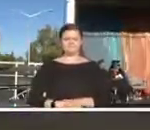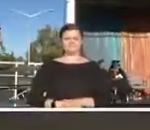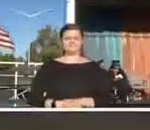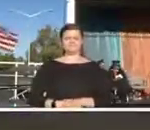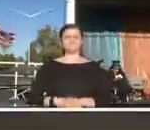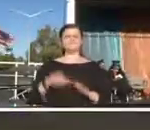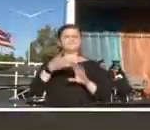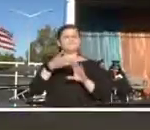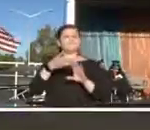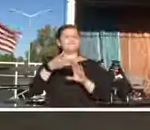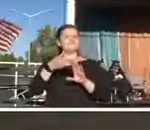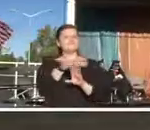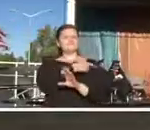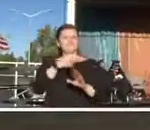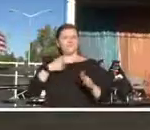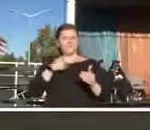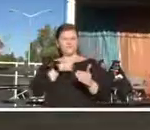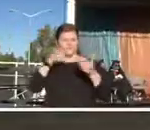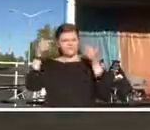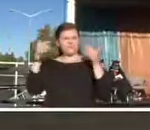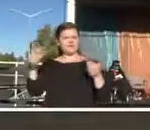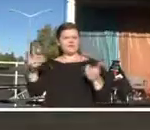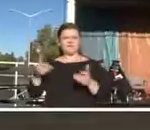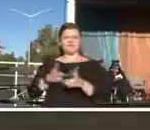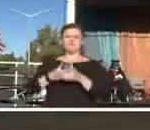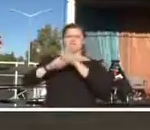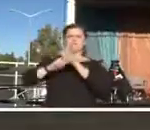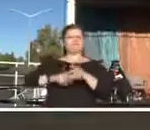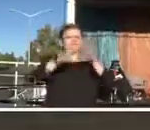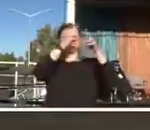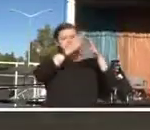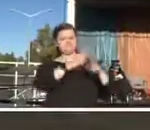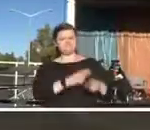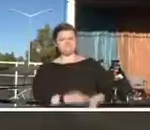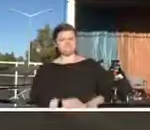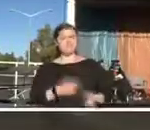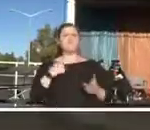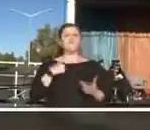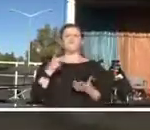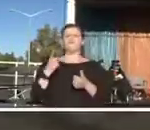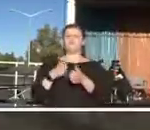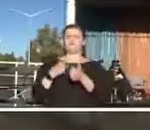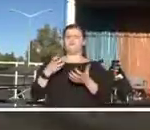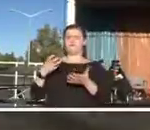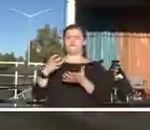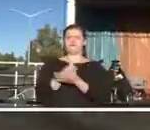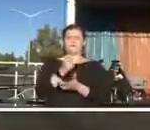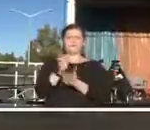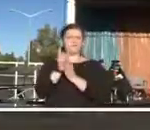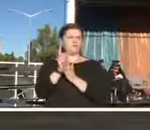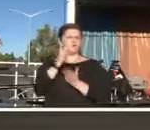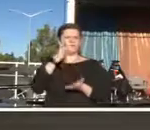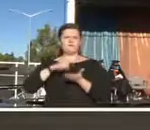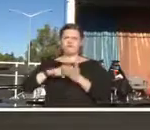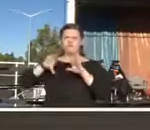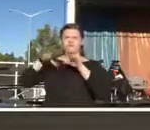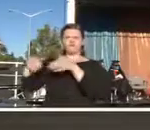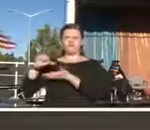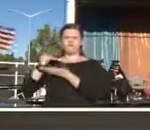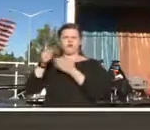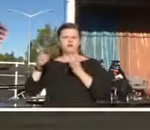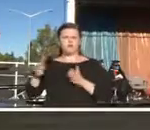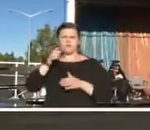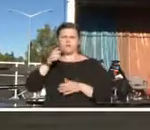Before we begin calling the roll, I would like to take a moment to acknowledge a group of graduates who are unable to be with